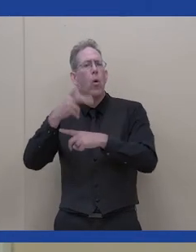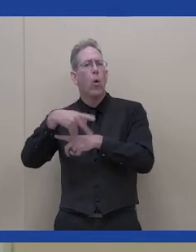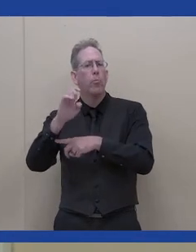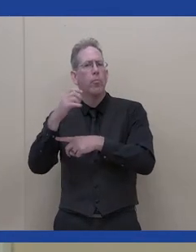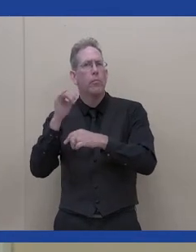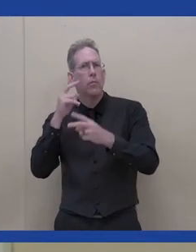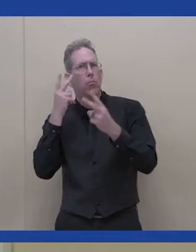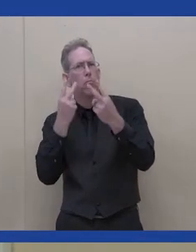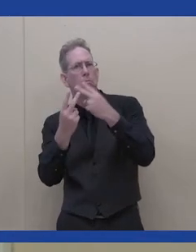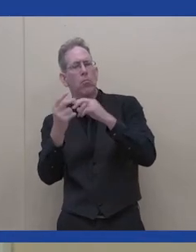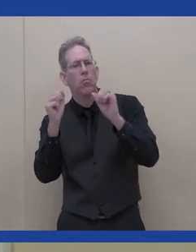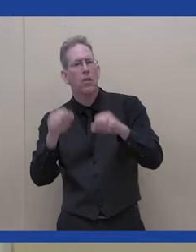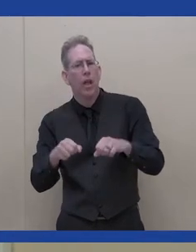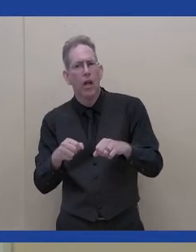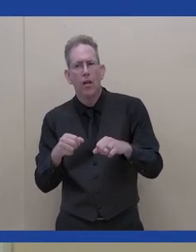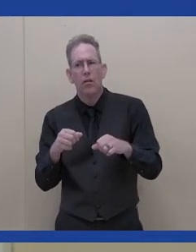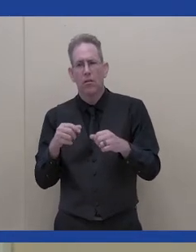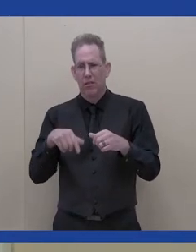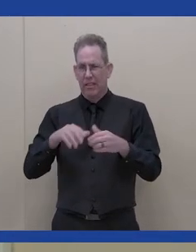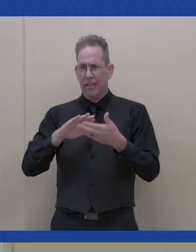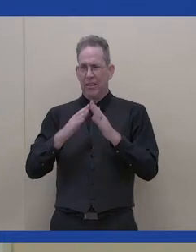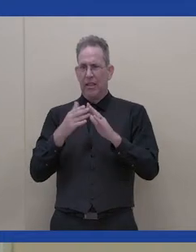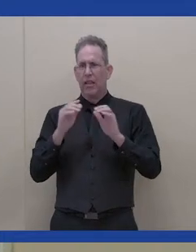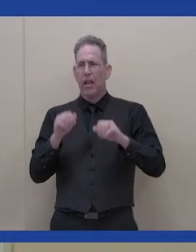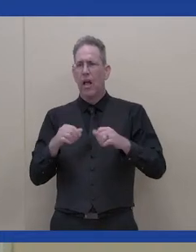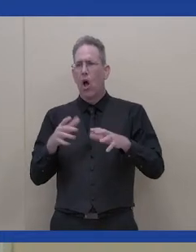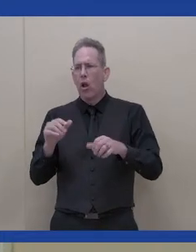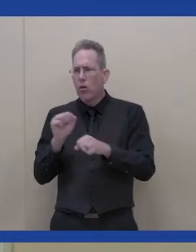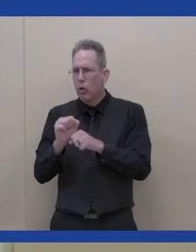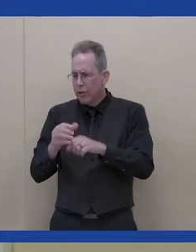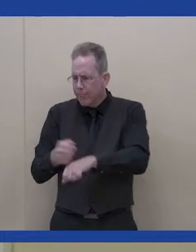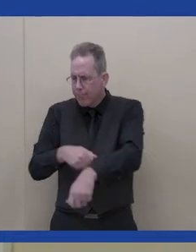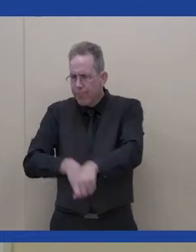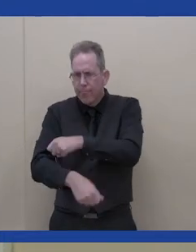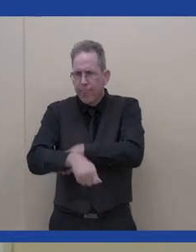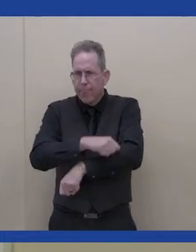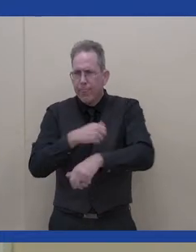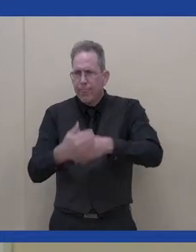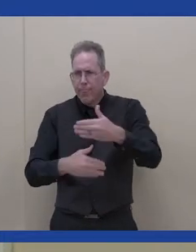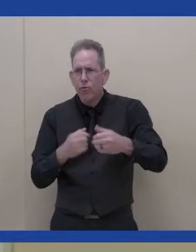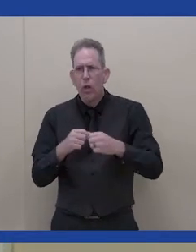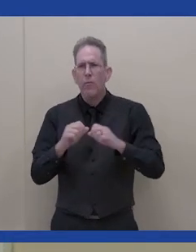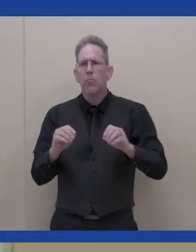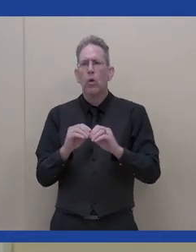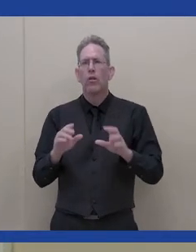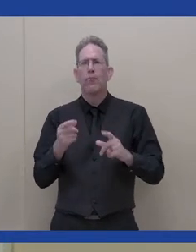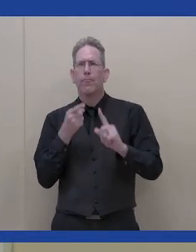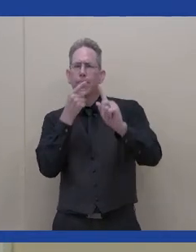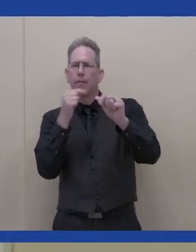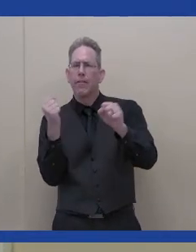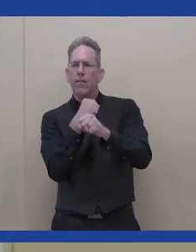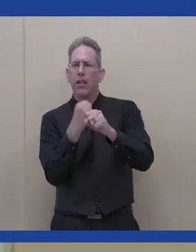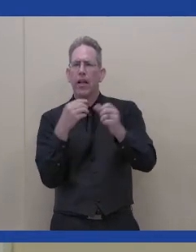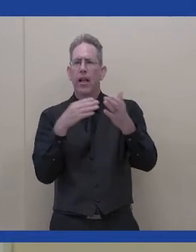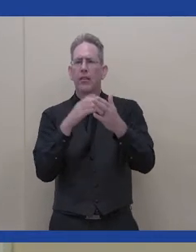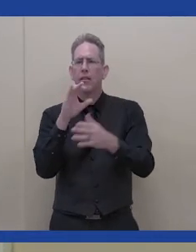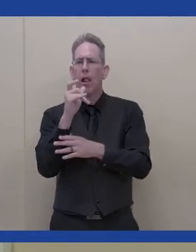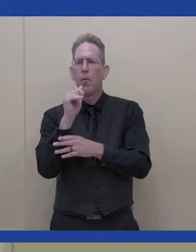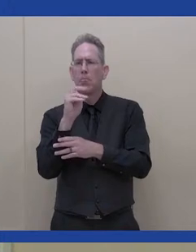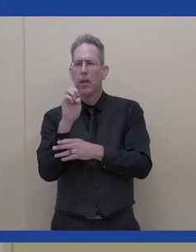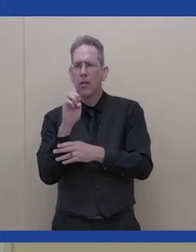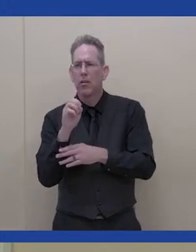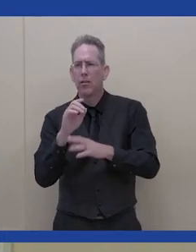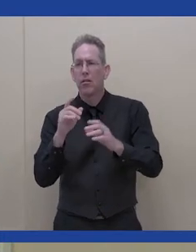community that they are already doing to create a climate resilient future for Burlington. We see resilience in the work of farmers in the